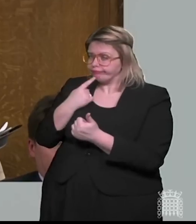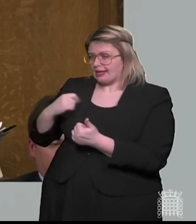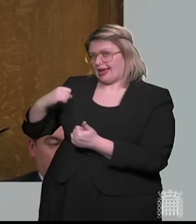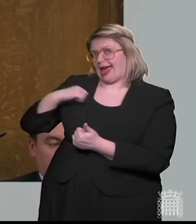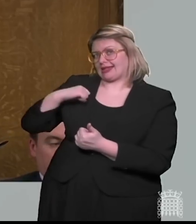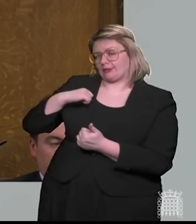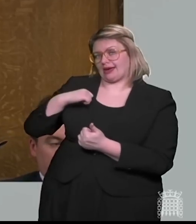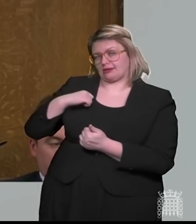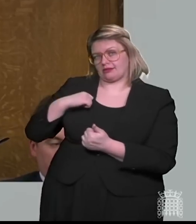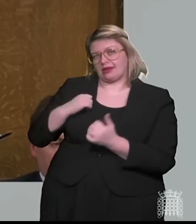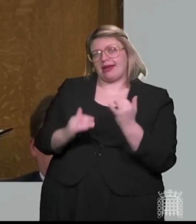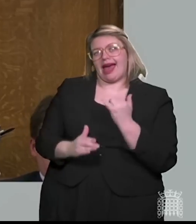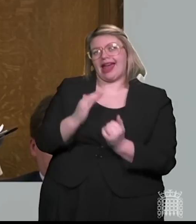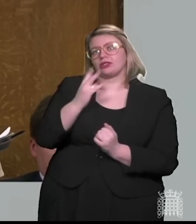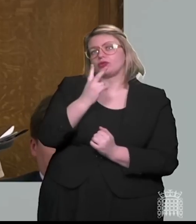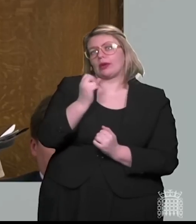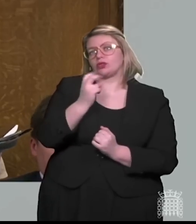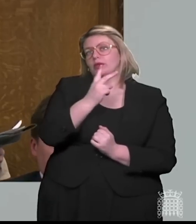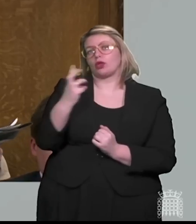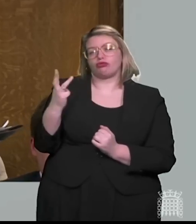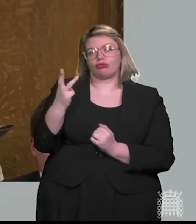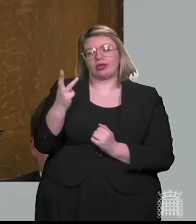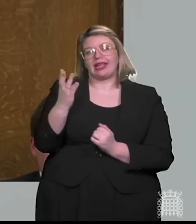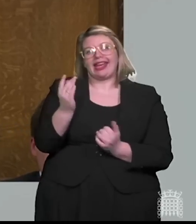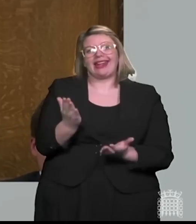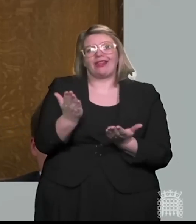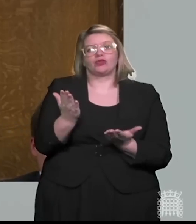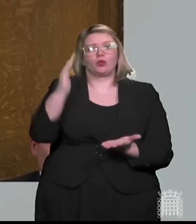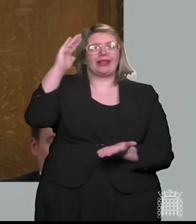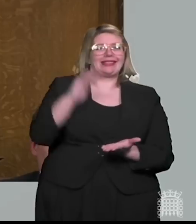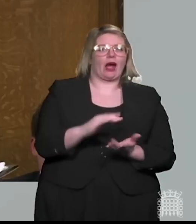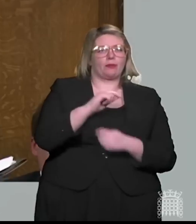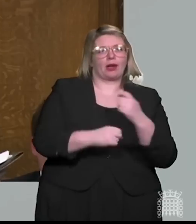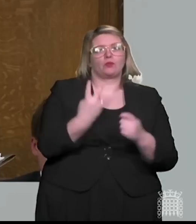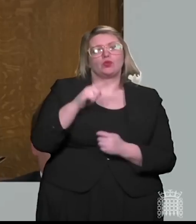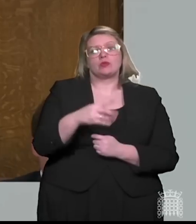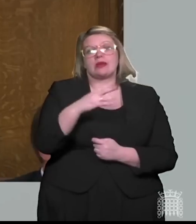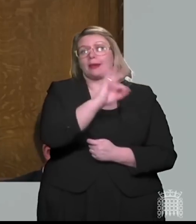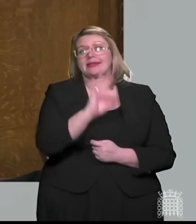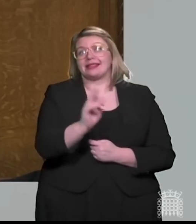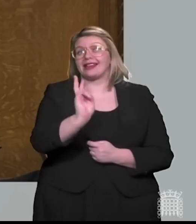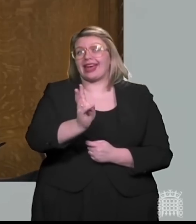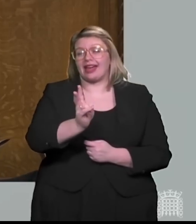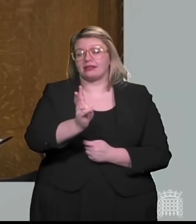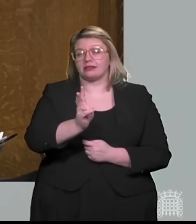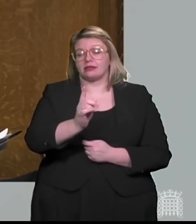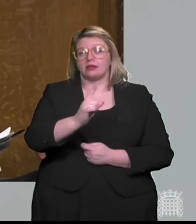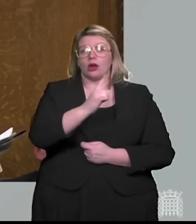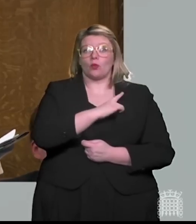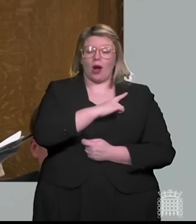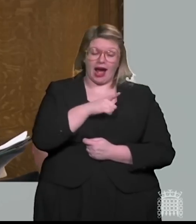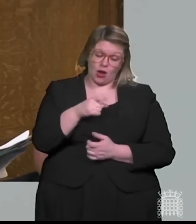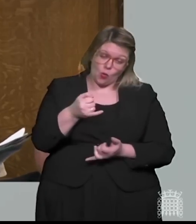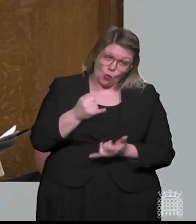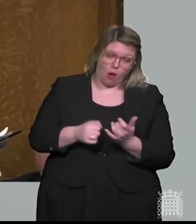that by the end of this year, inflation will be back down to 2.9% again. Because inflation is the worst tax